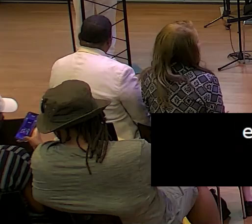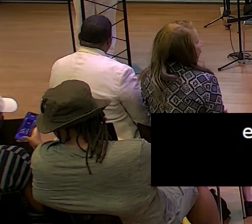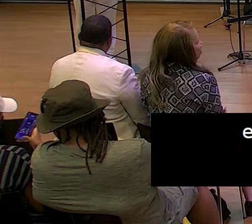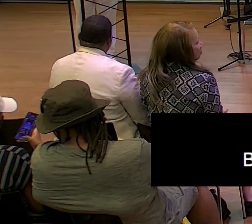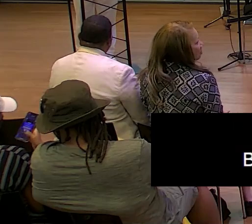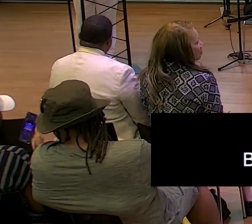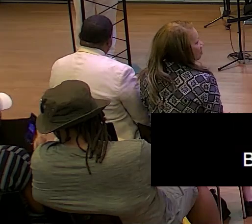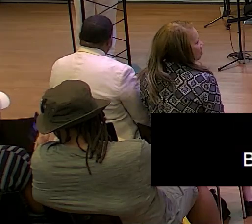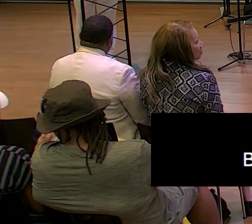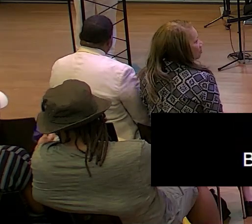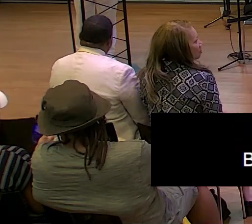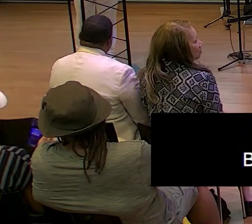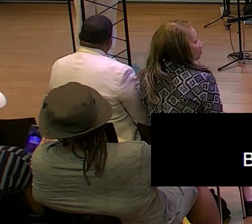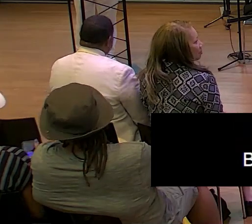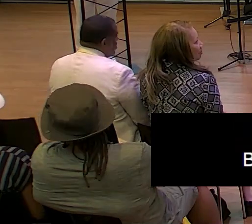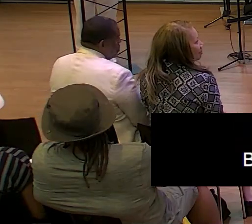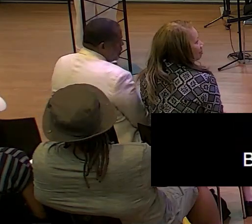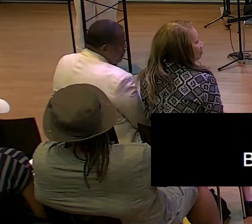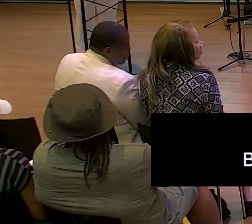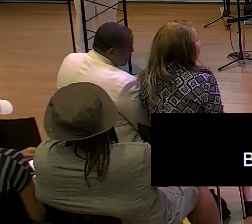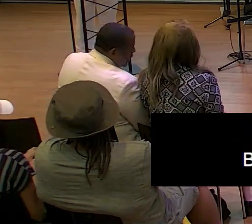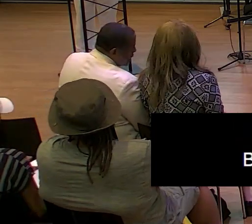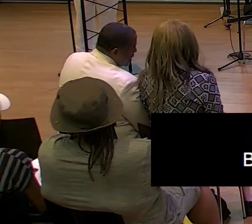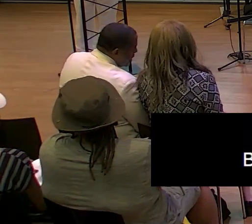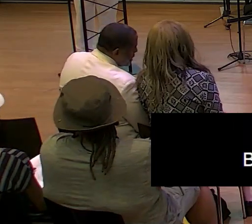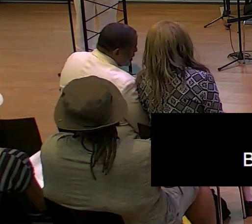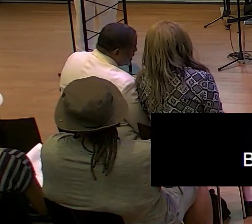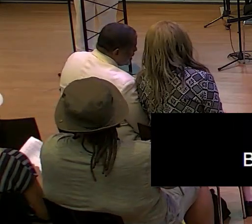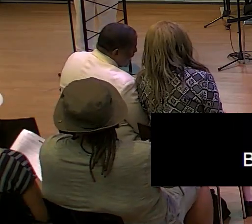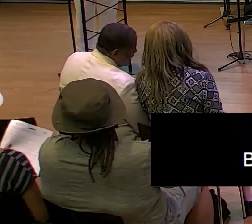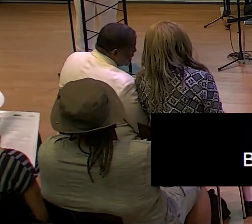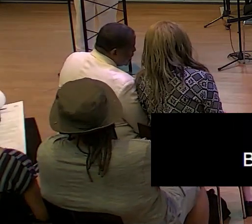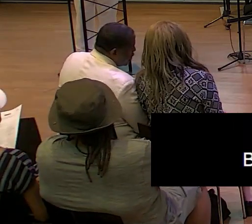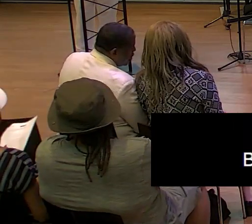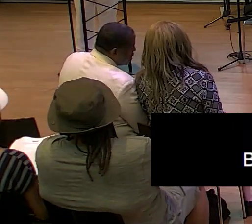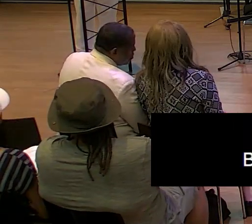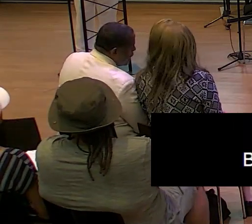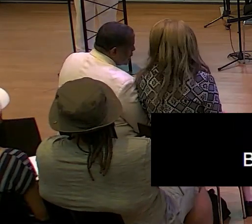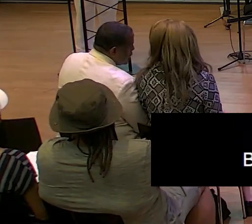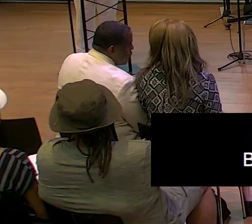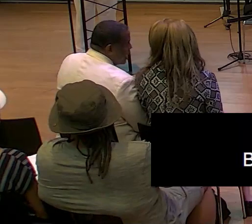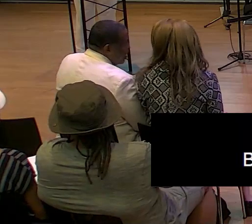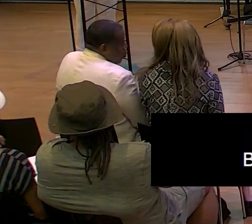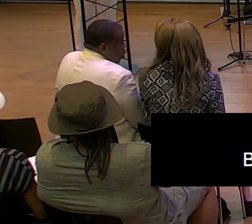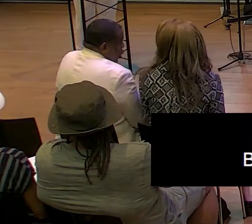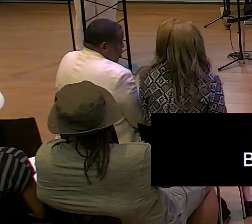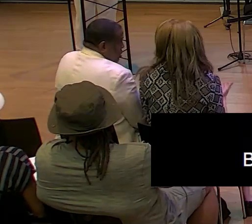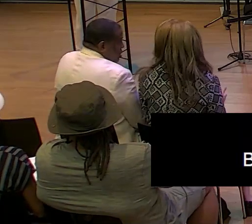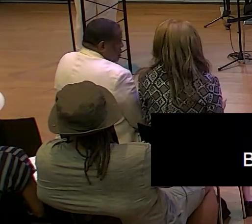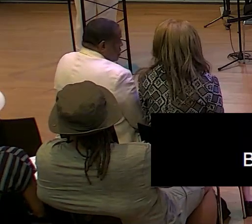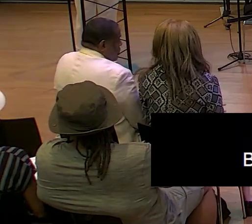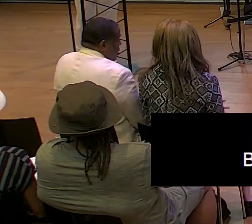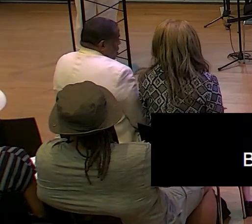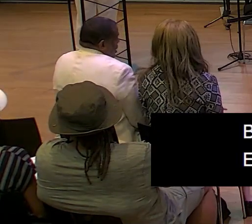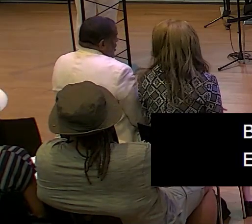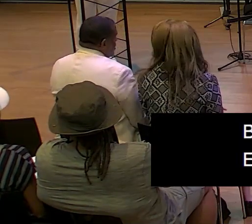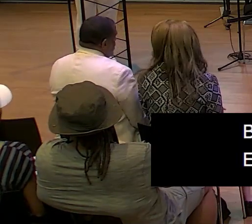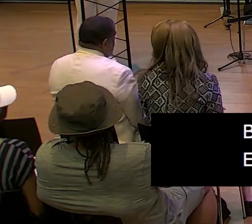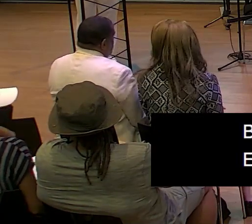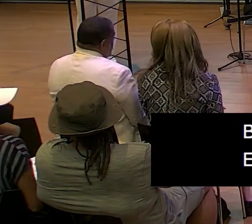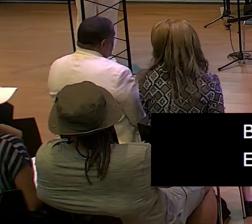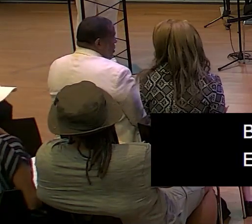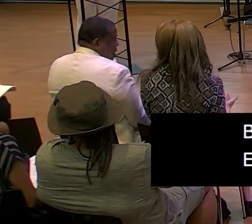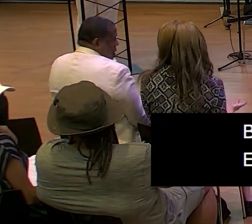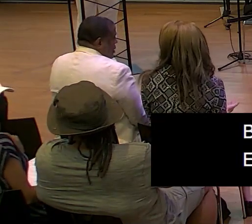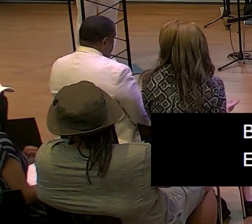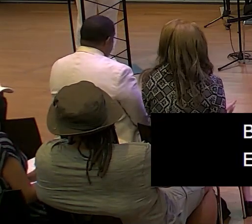My name is Clayton Banks. I am the CEO of Silicon Harlem. And how about this space? You guys like this